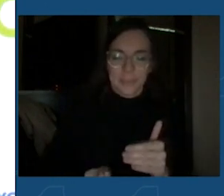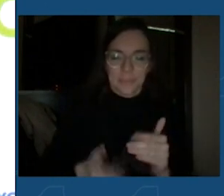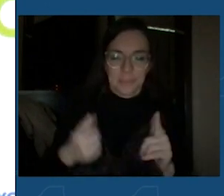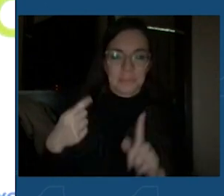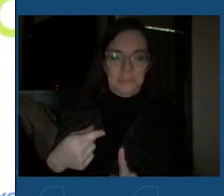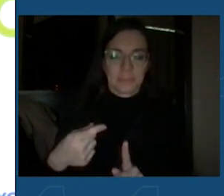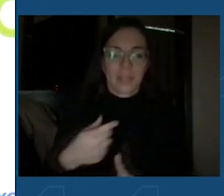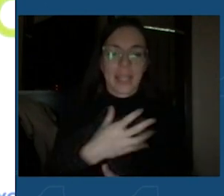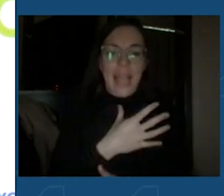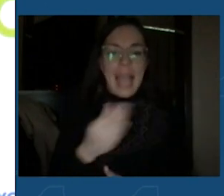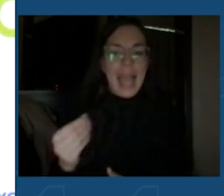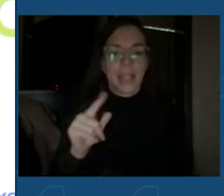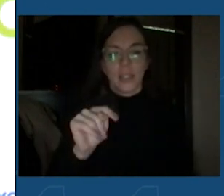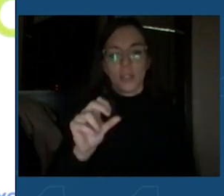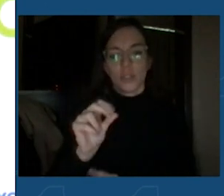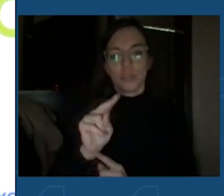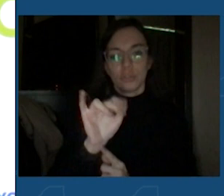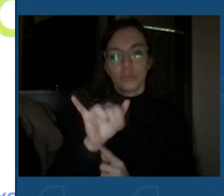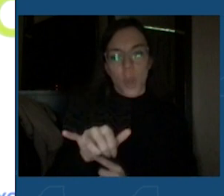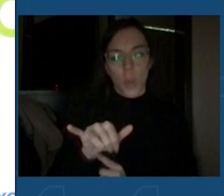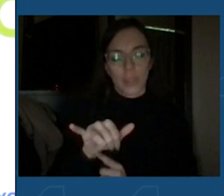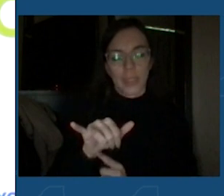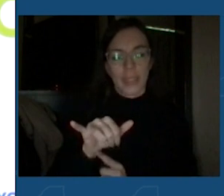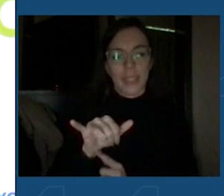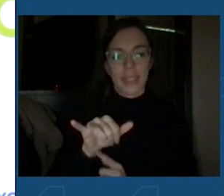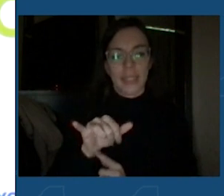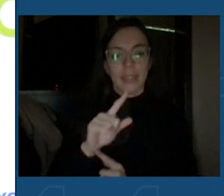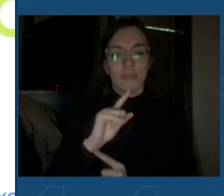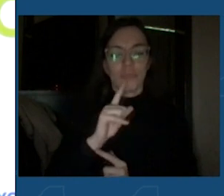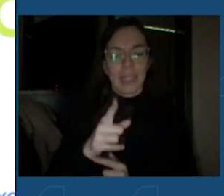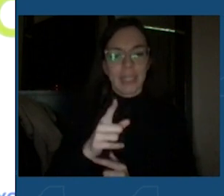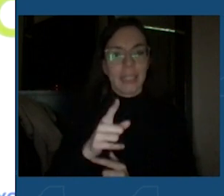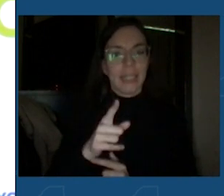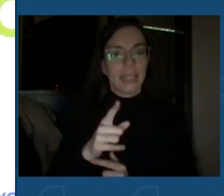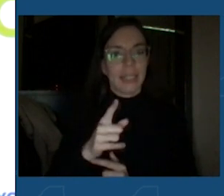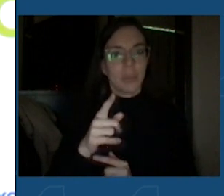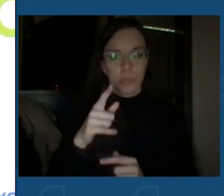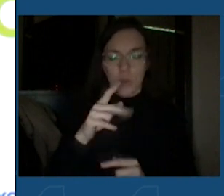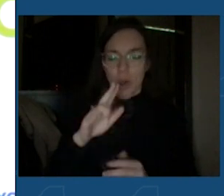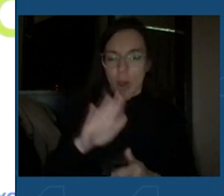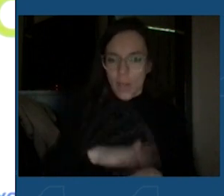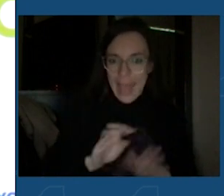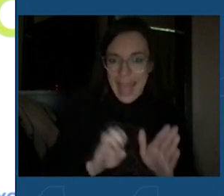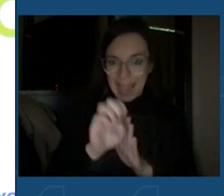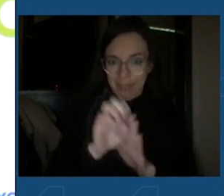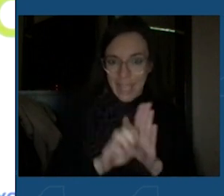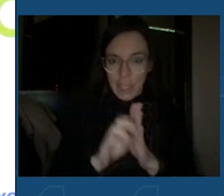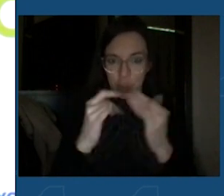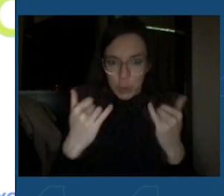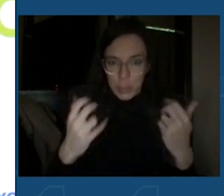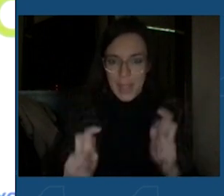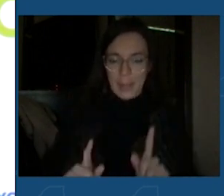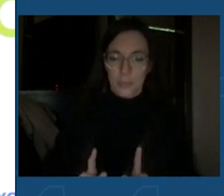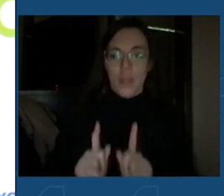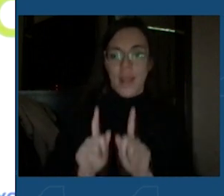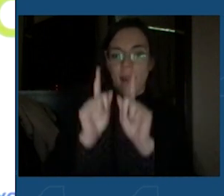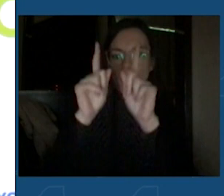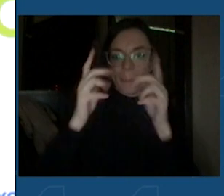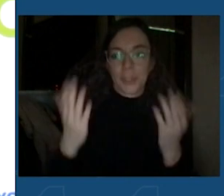And Tony, you know, just, you know, riding up here on the elevator, talking about this, you know, it is